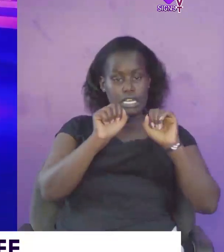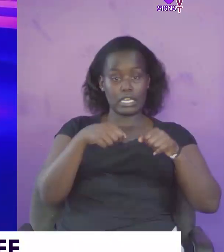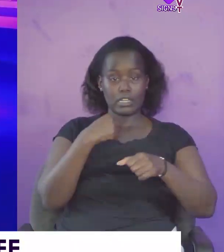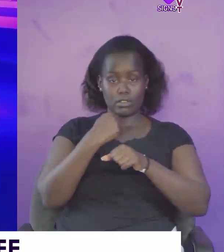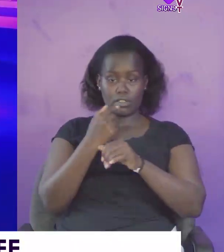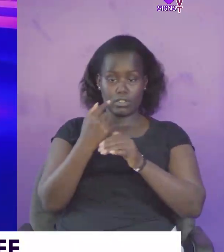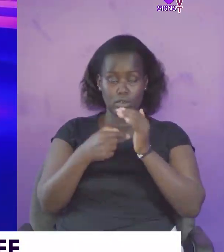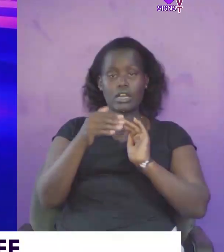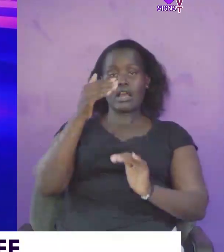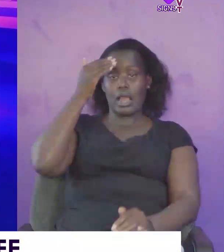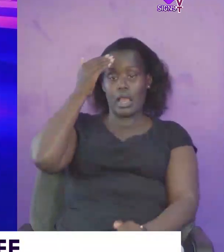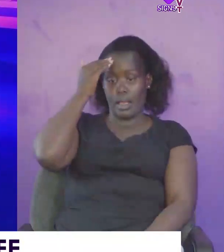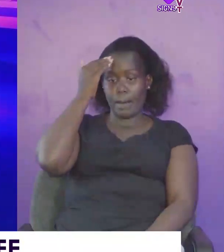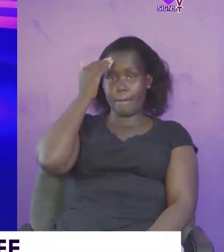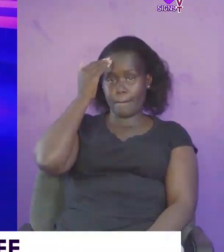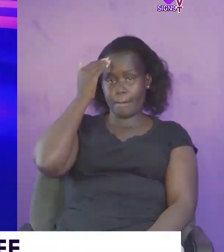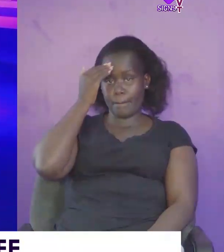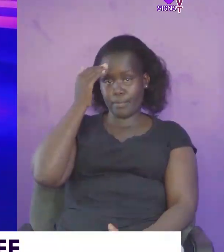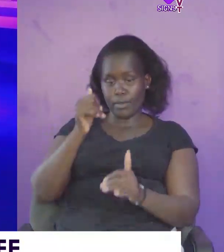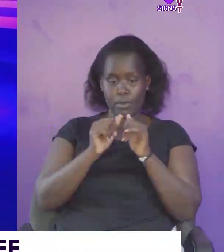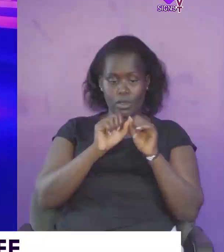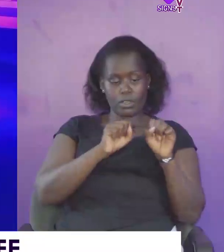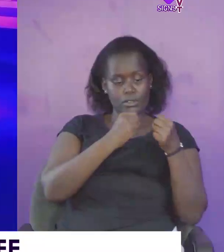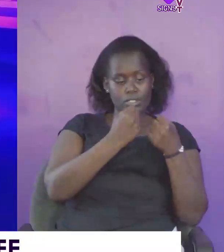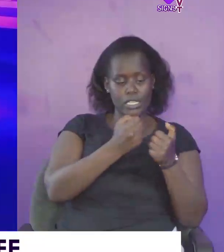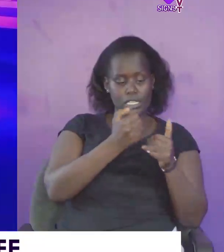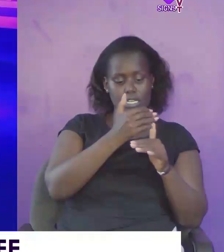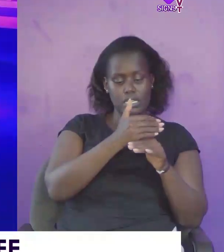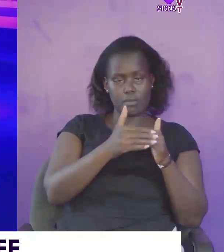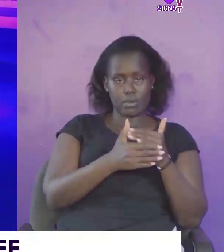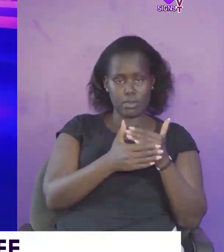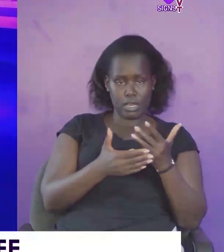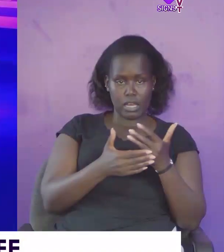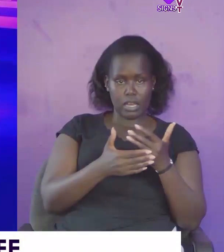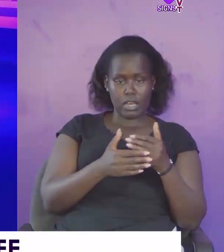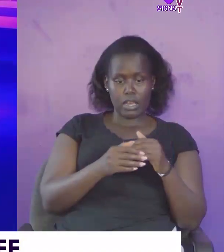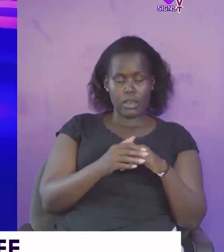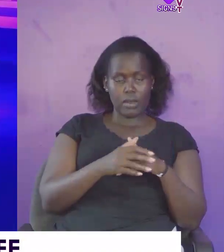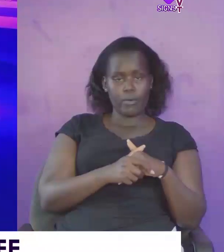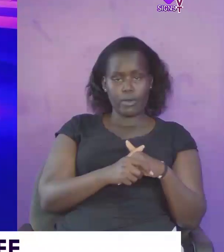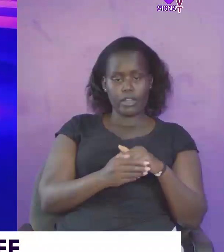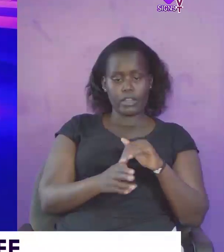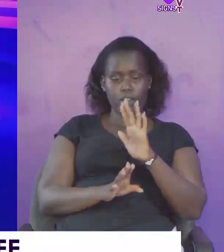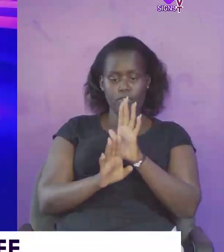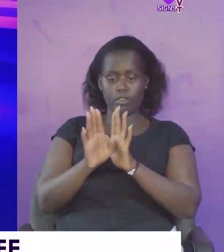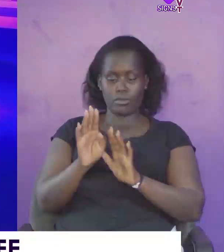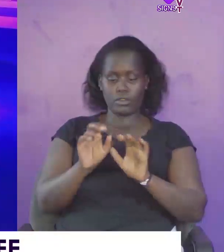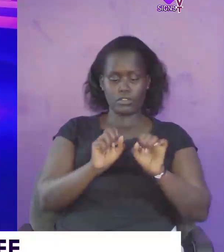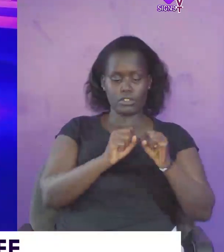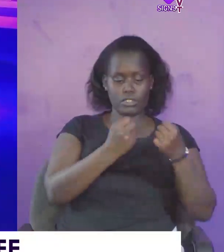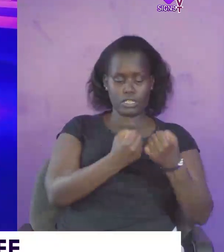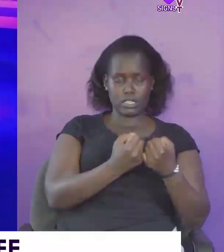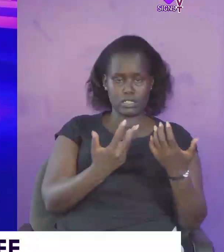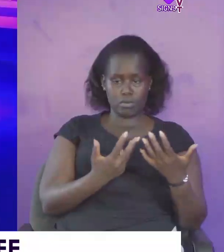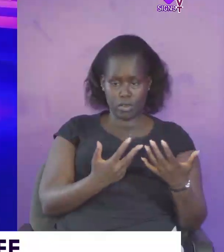the realization, the consciousness that a society is built. The backbone of the development of a society lies